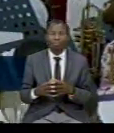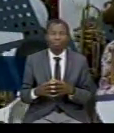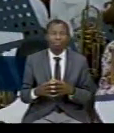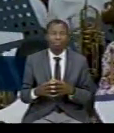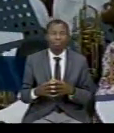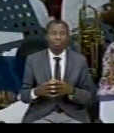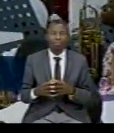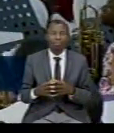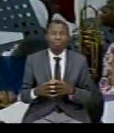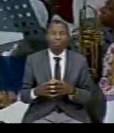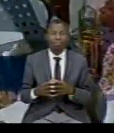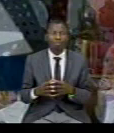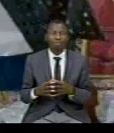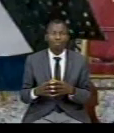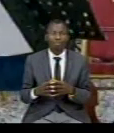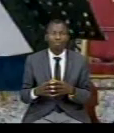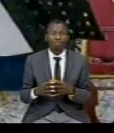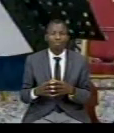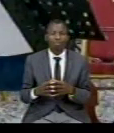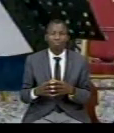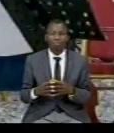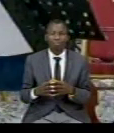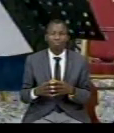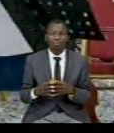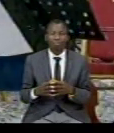Let's hear their testimony, please.